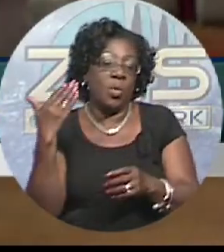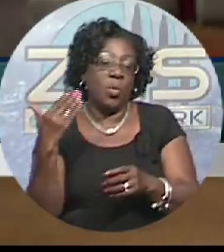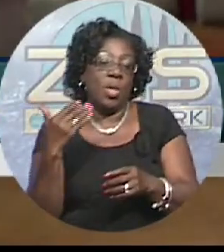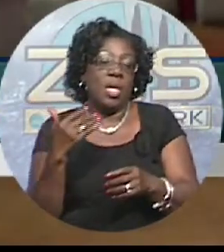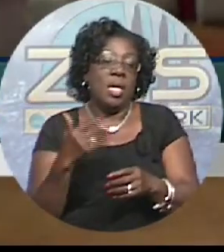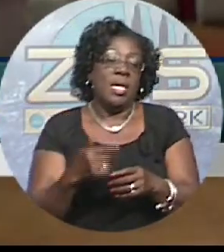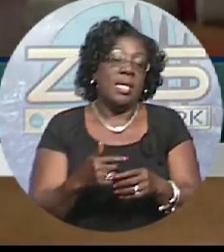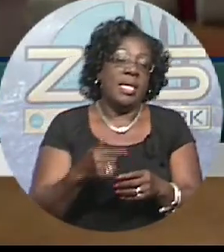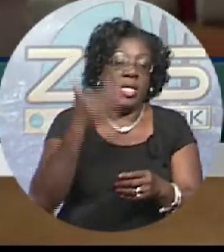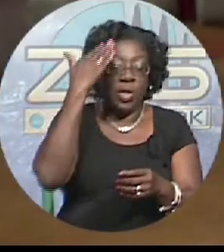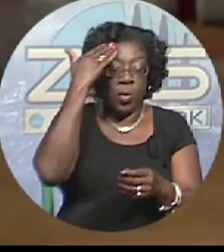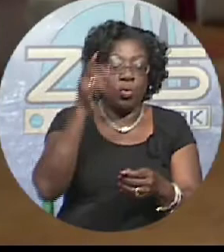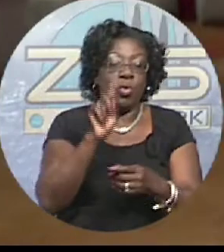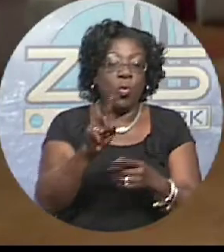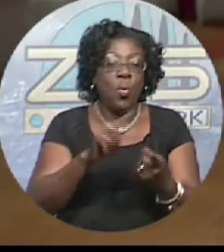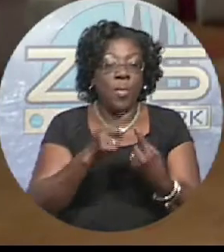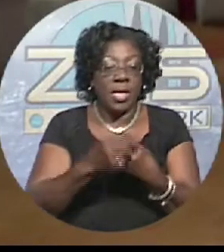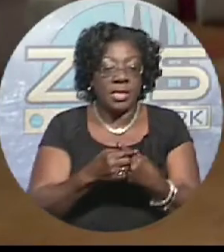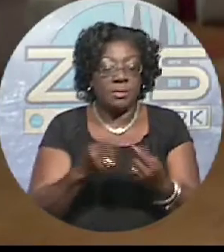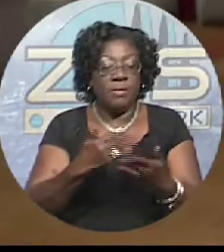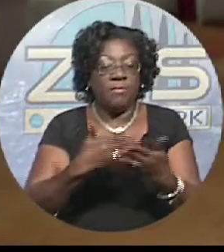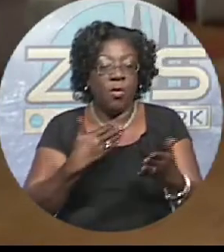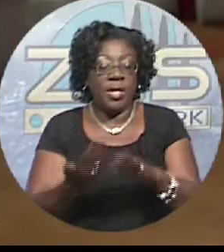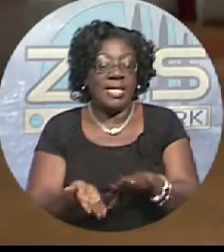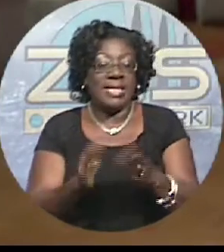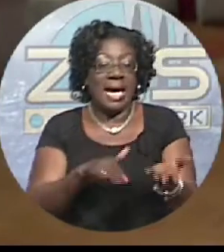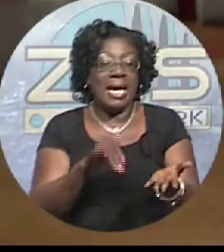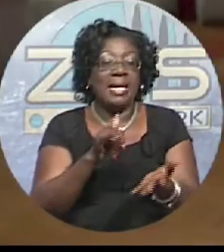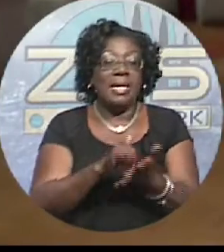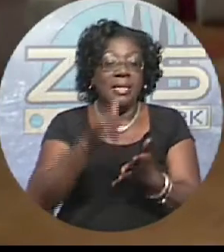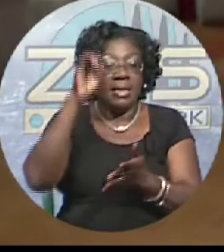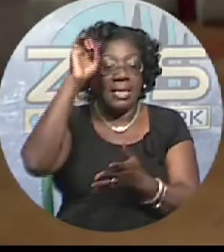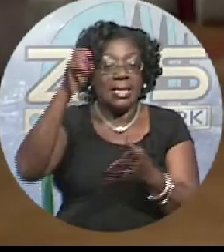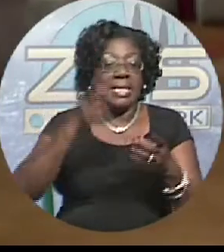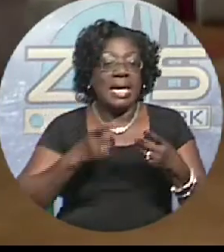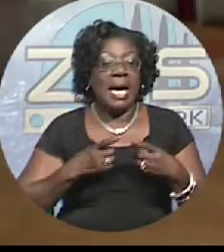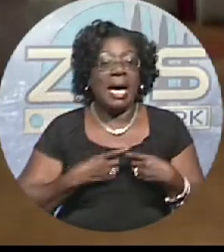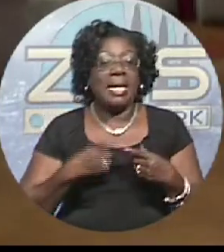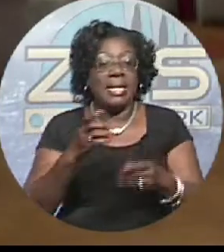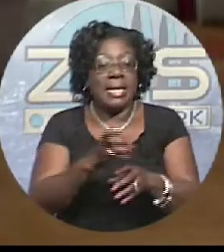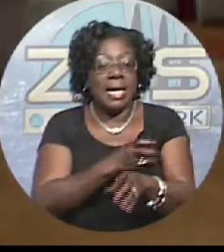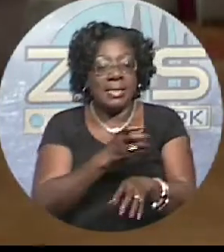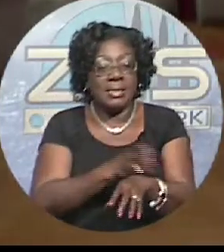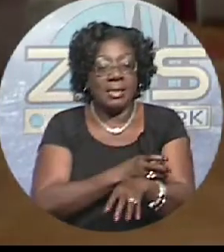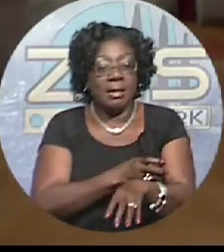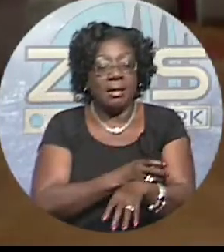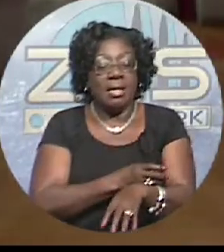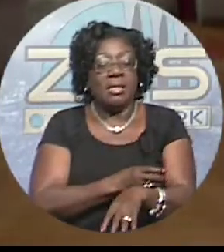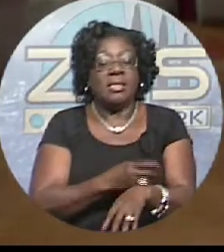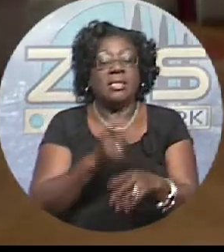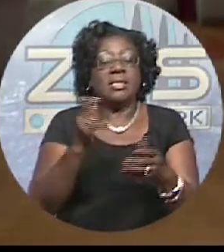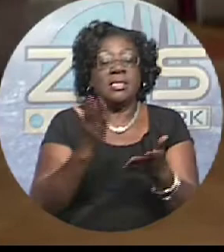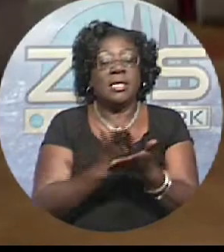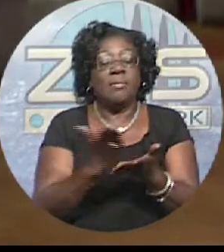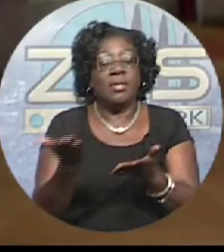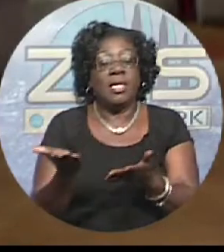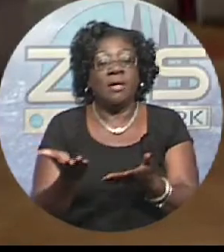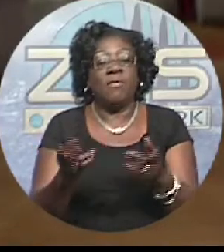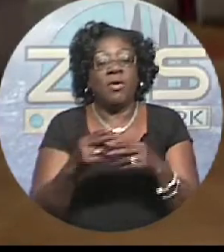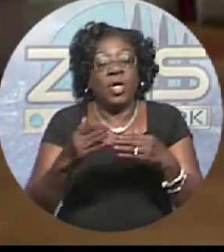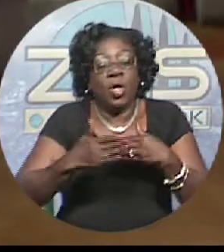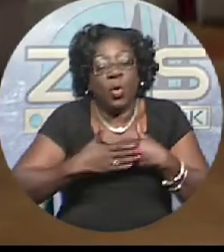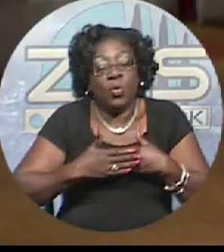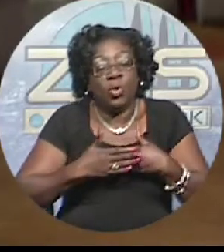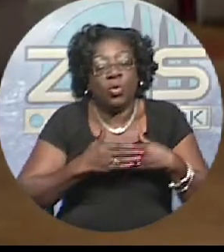before his demise. And so for all of us at BTC, this is something that's close to our hearts, and it's something that we've sponsored for a